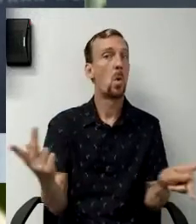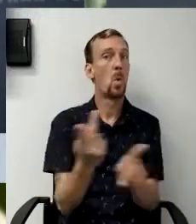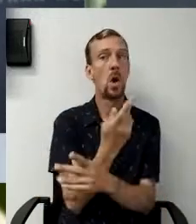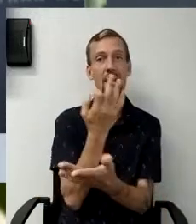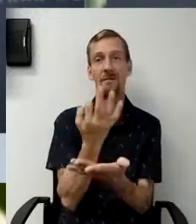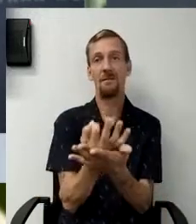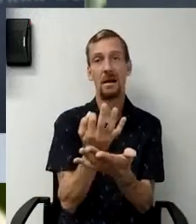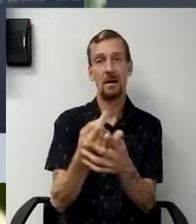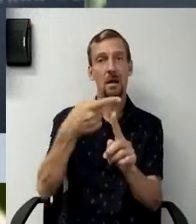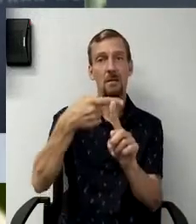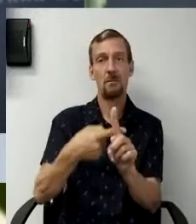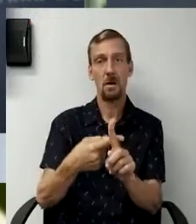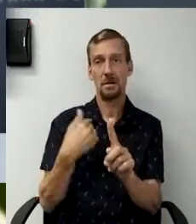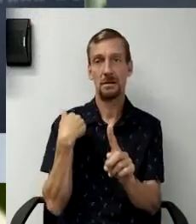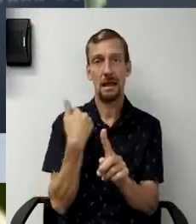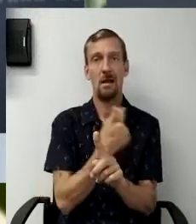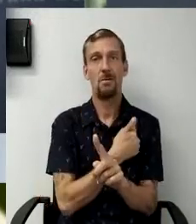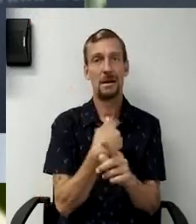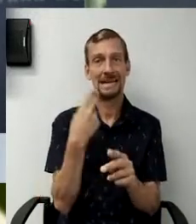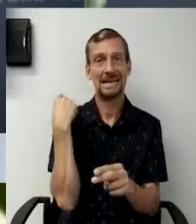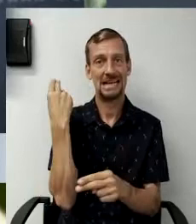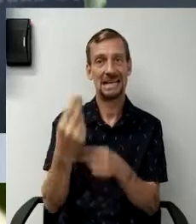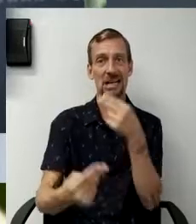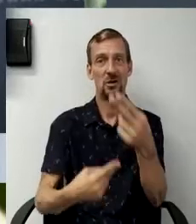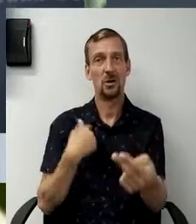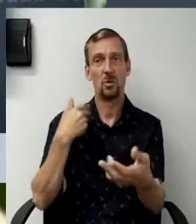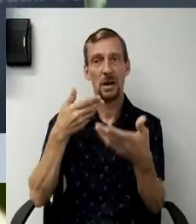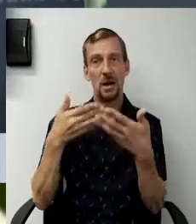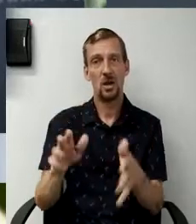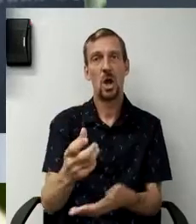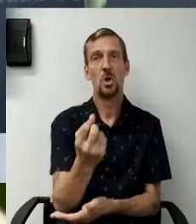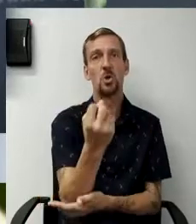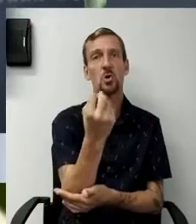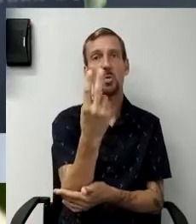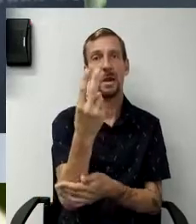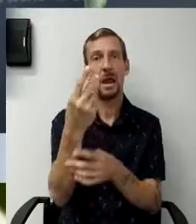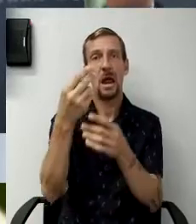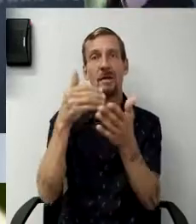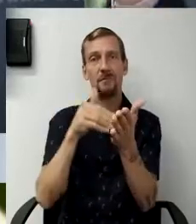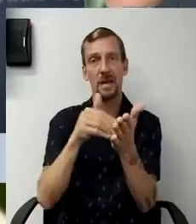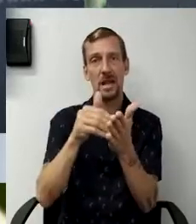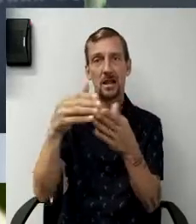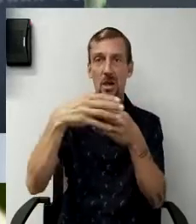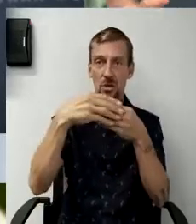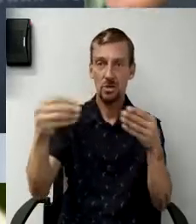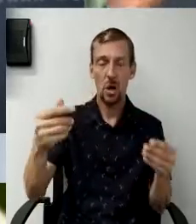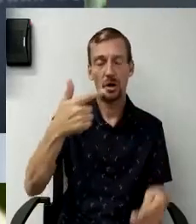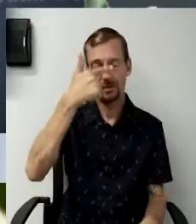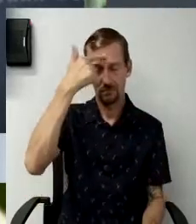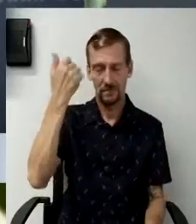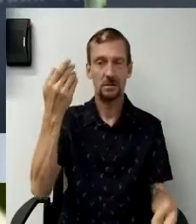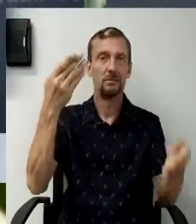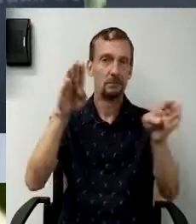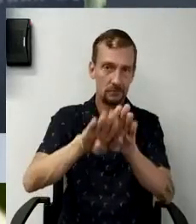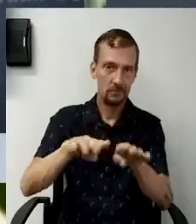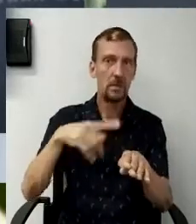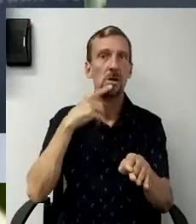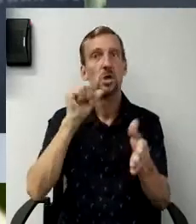financial months in our history. I think we lost almost $12 million in the month of April, largely from shutting down